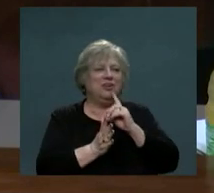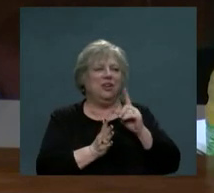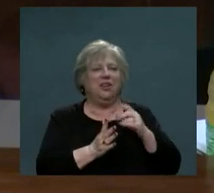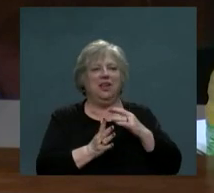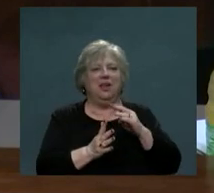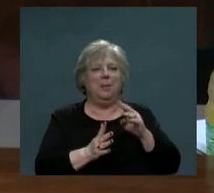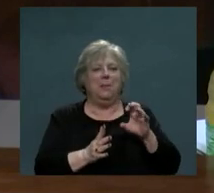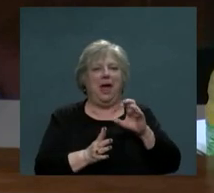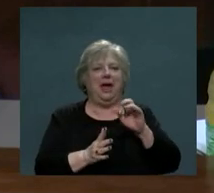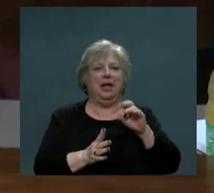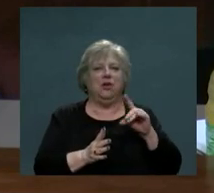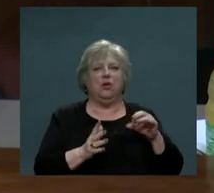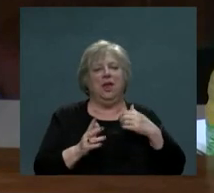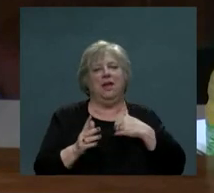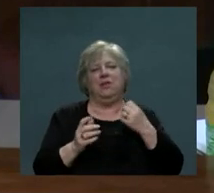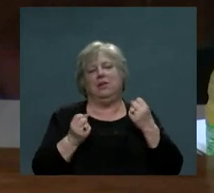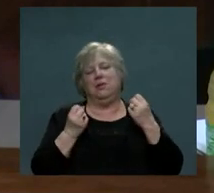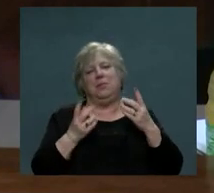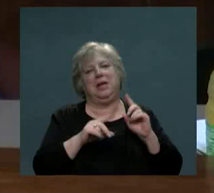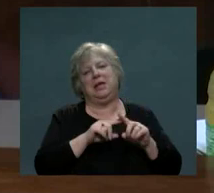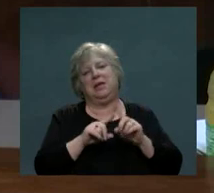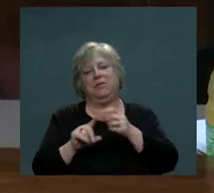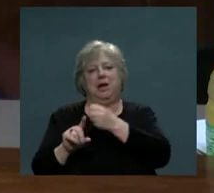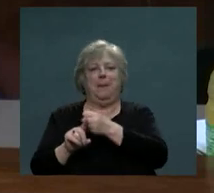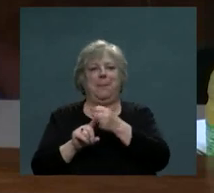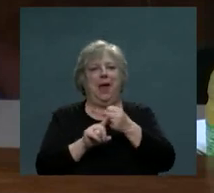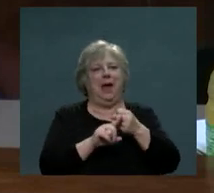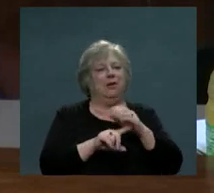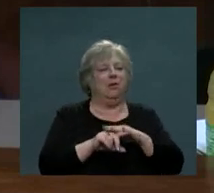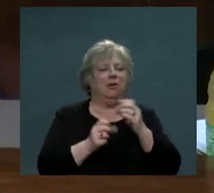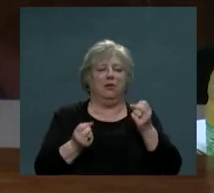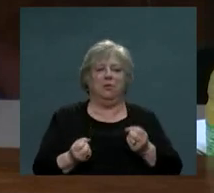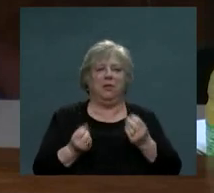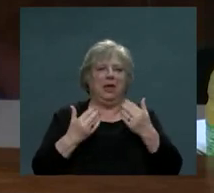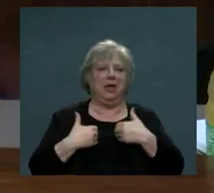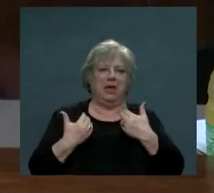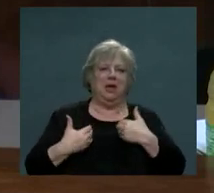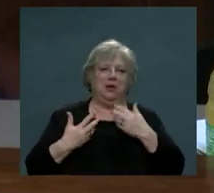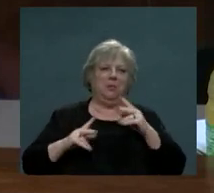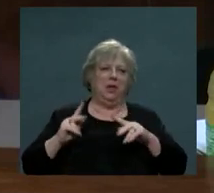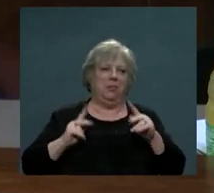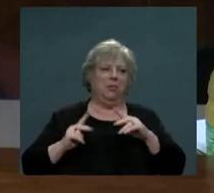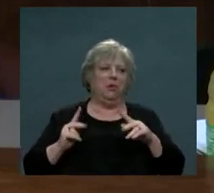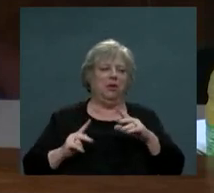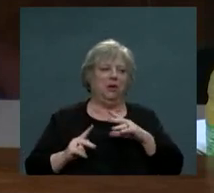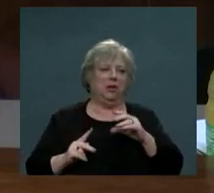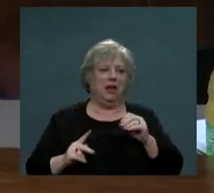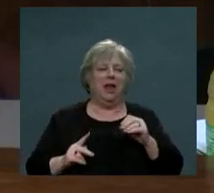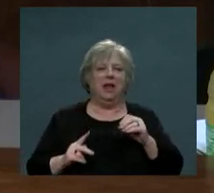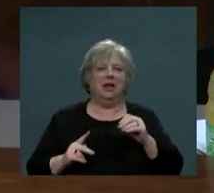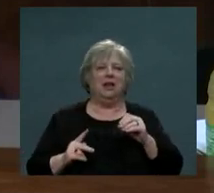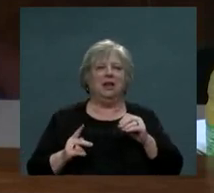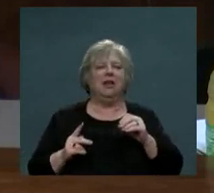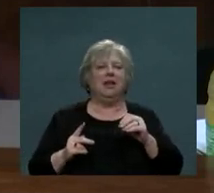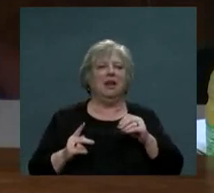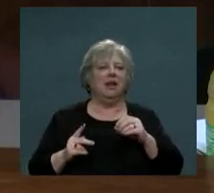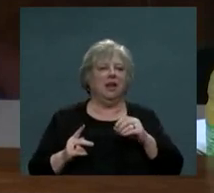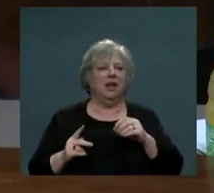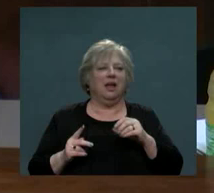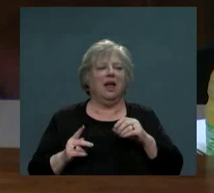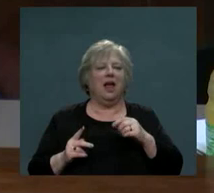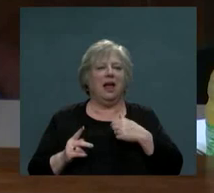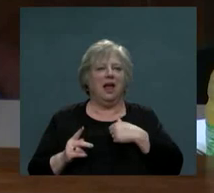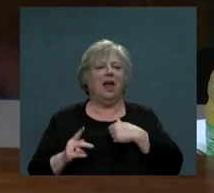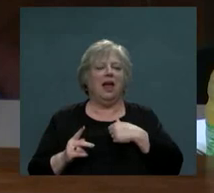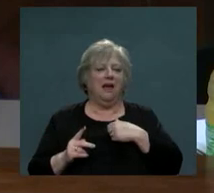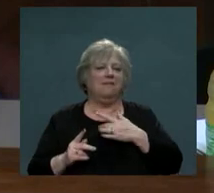impact in a number of different arenas and a number of different young people in our community. And I want to echo Ms. Rousseau's comments about if we had more teachers like